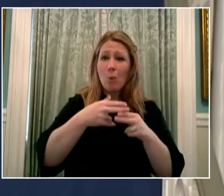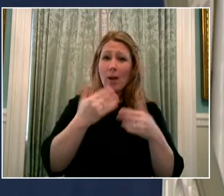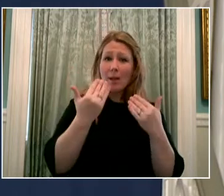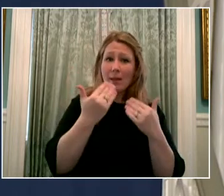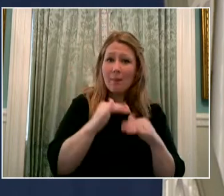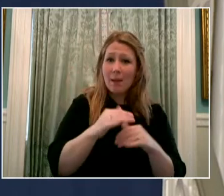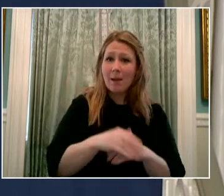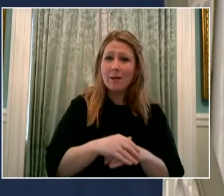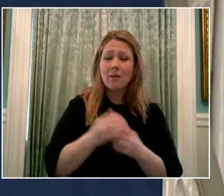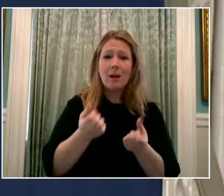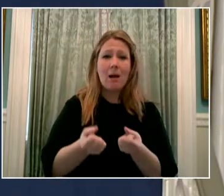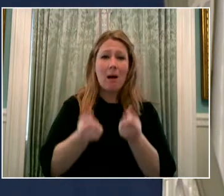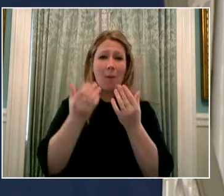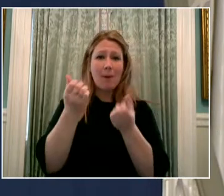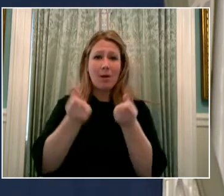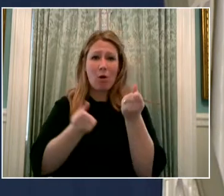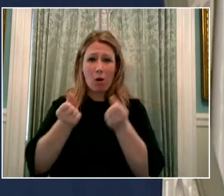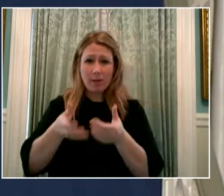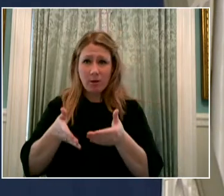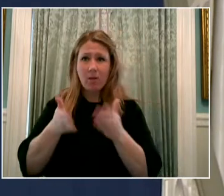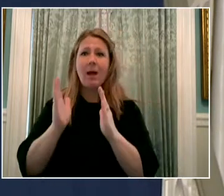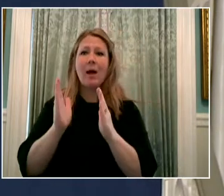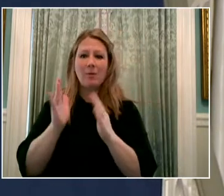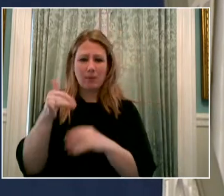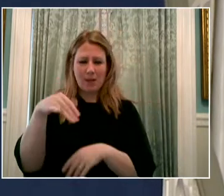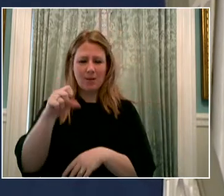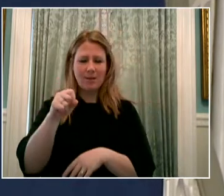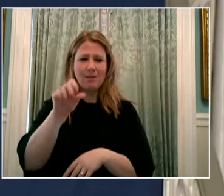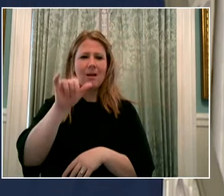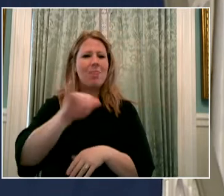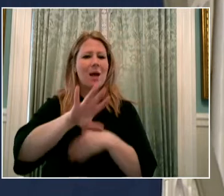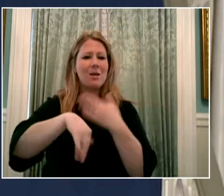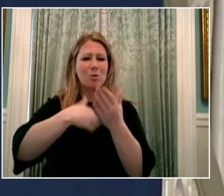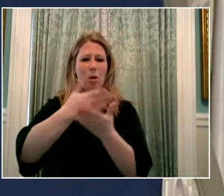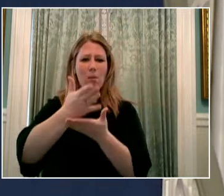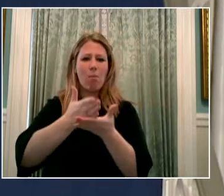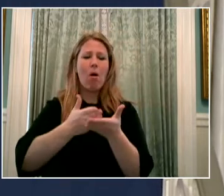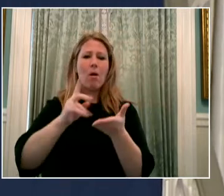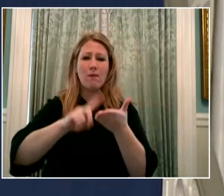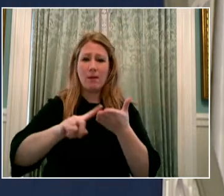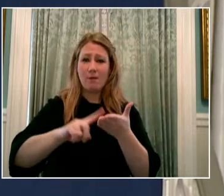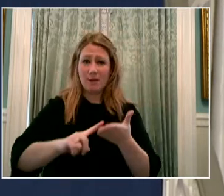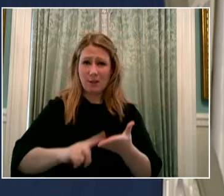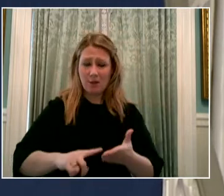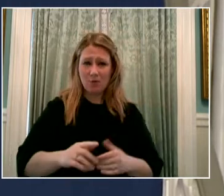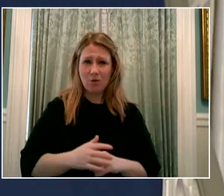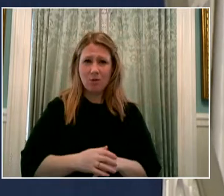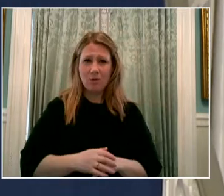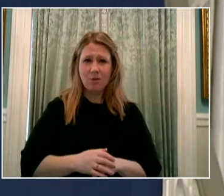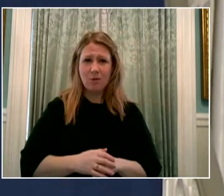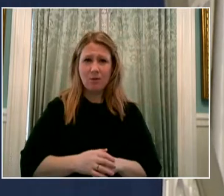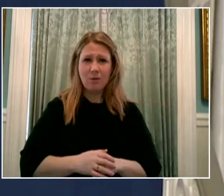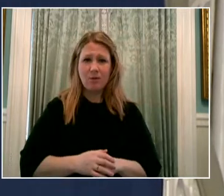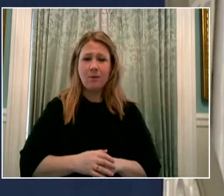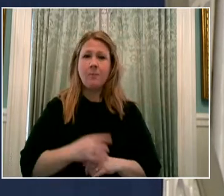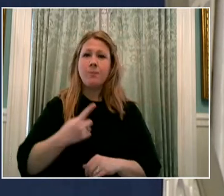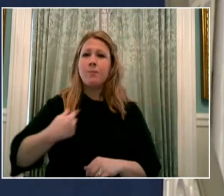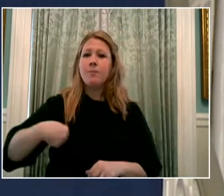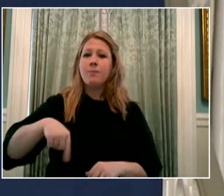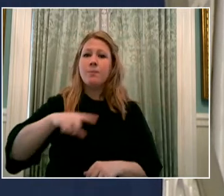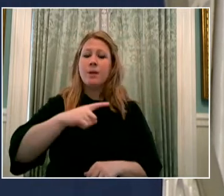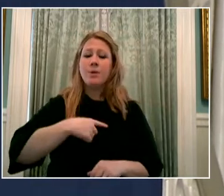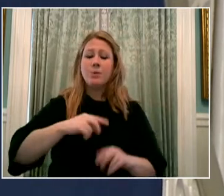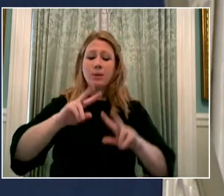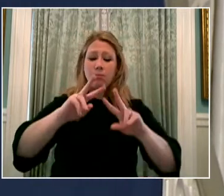there, and that is all part of this investigation. We look at every circumstance and say, let's learn from